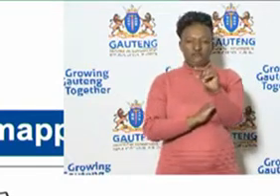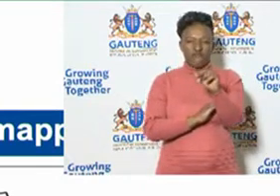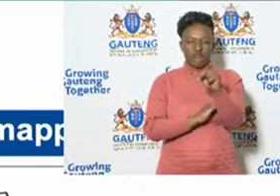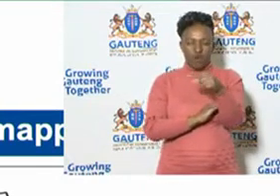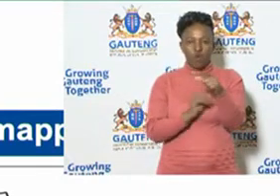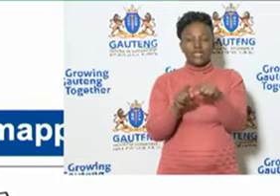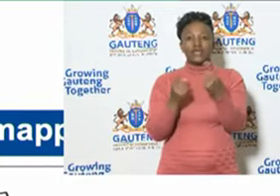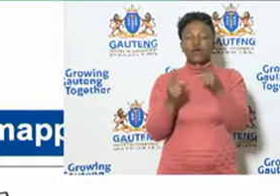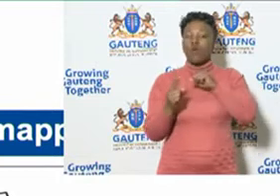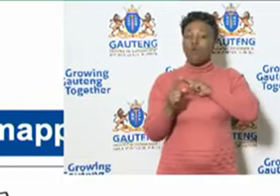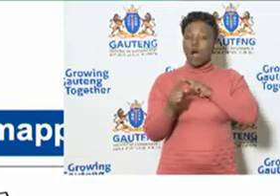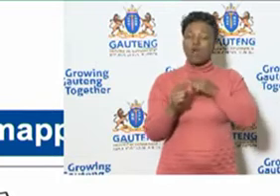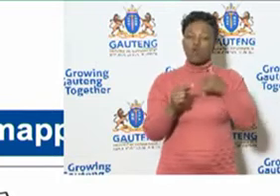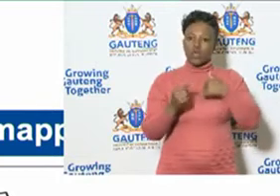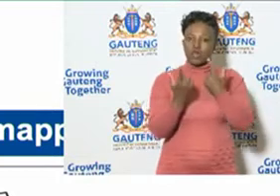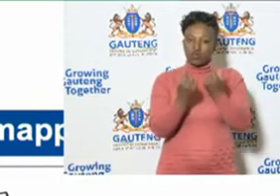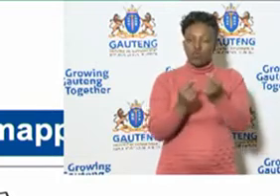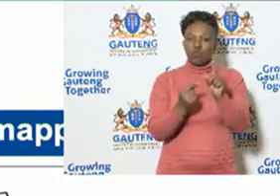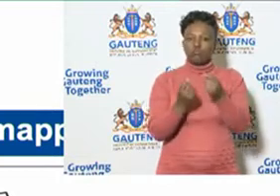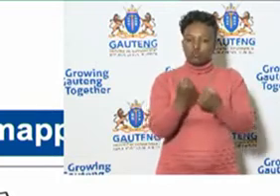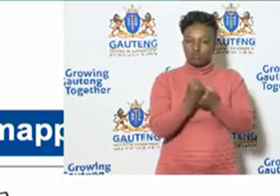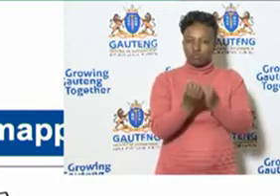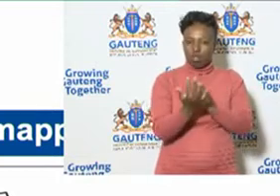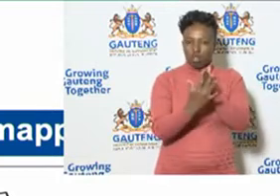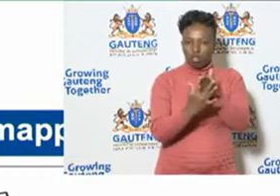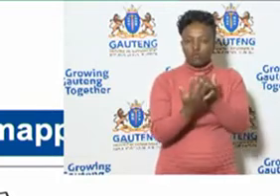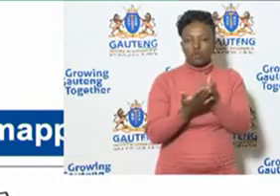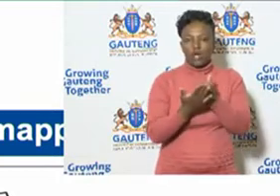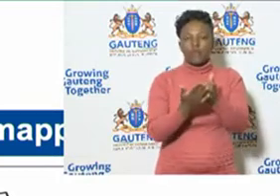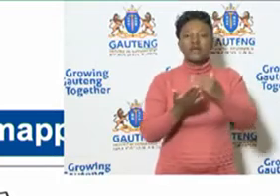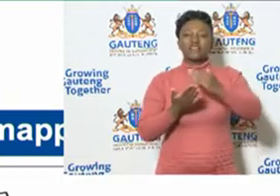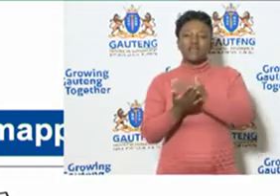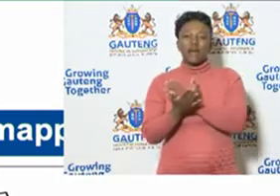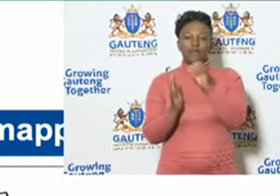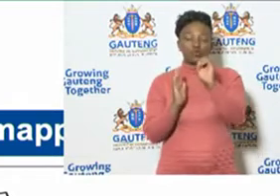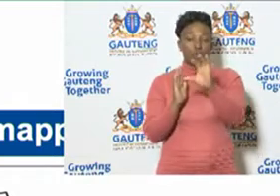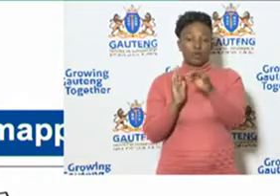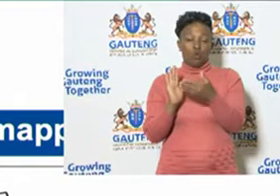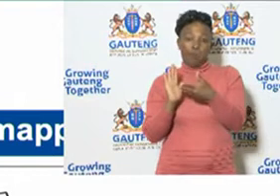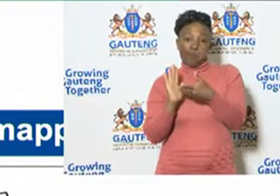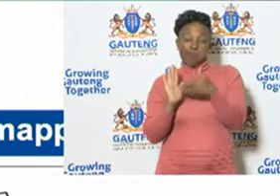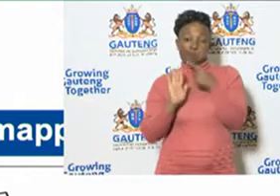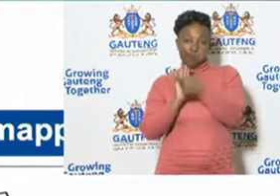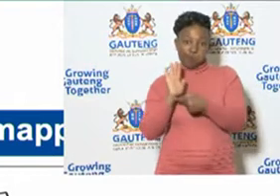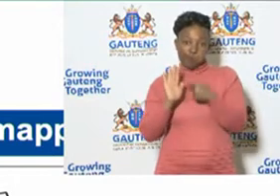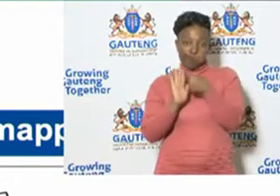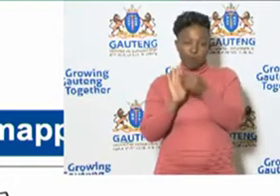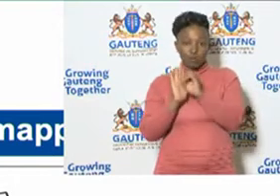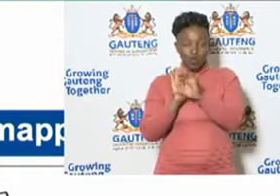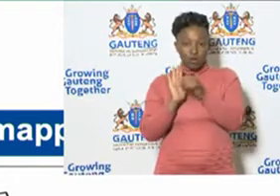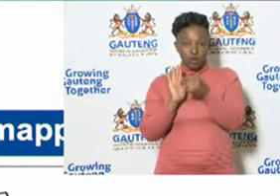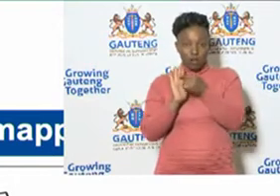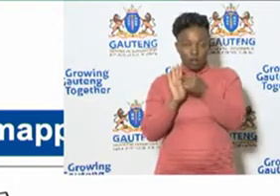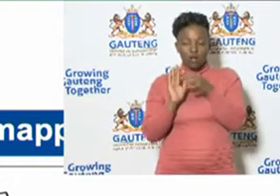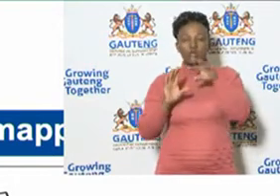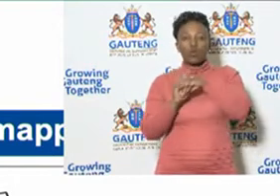are putting in place to contain that. And some parts of Soweto are included in that. Some parts of Soweto, including the